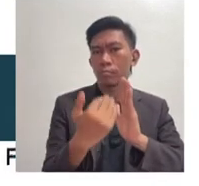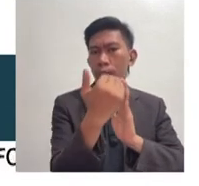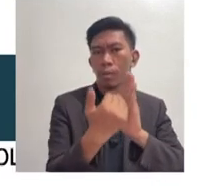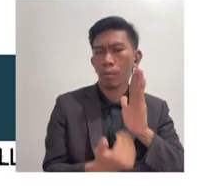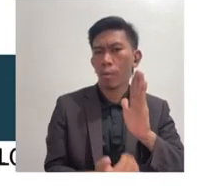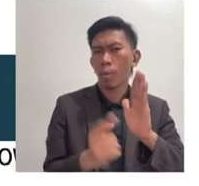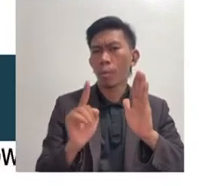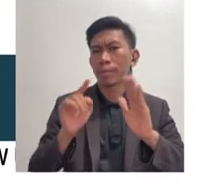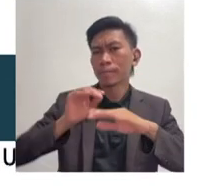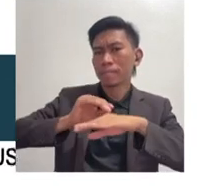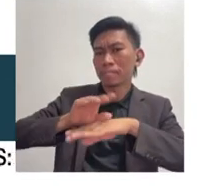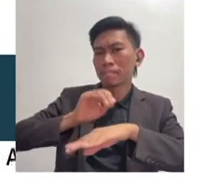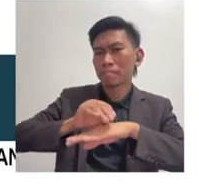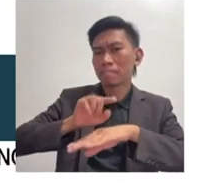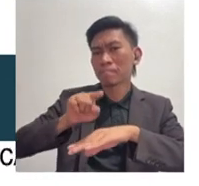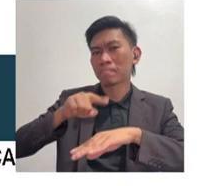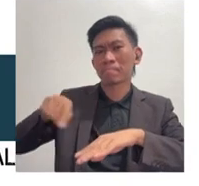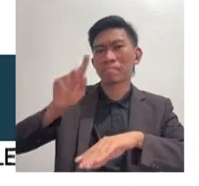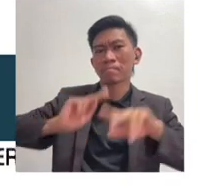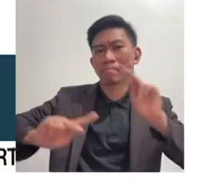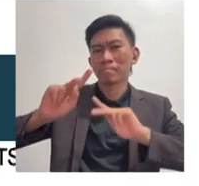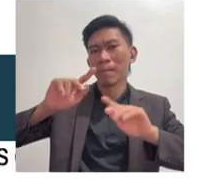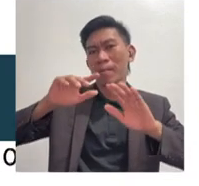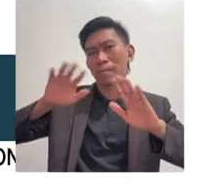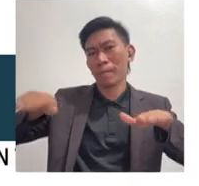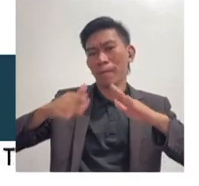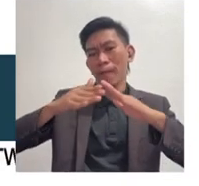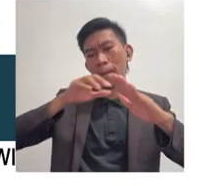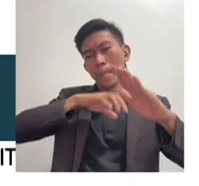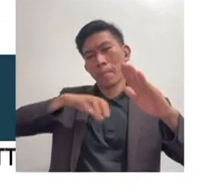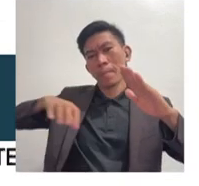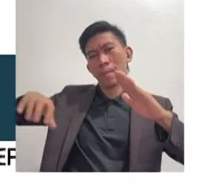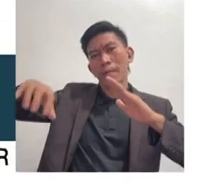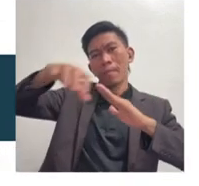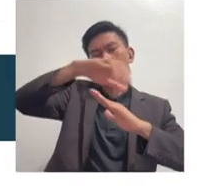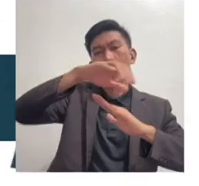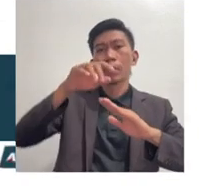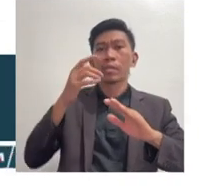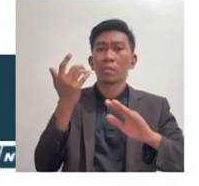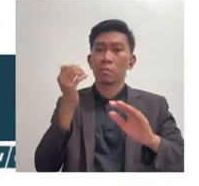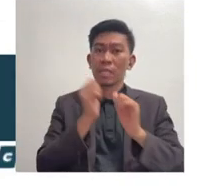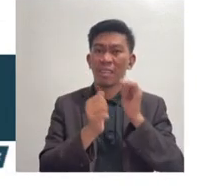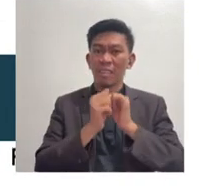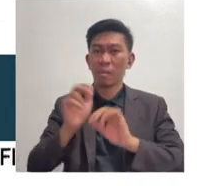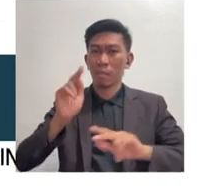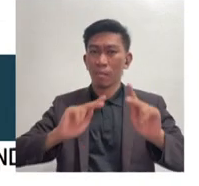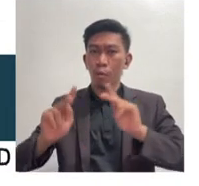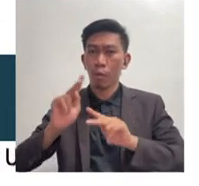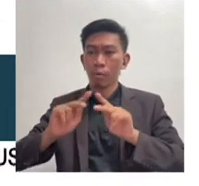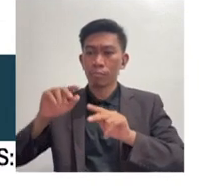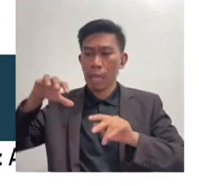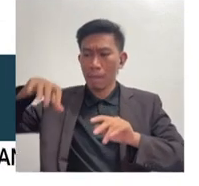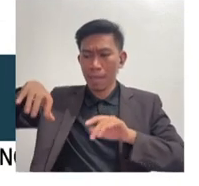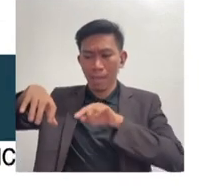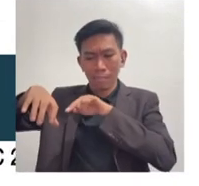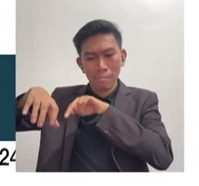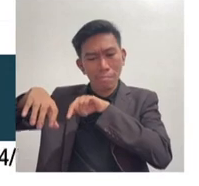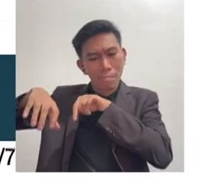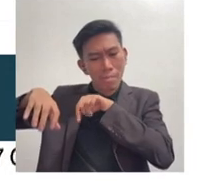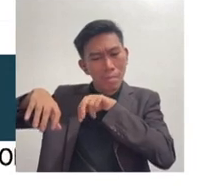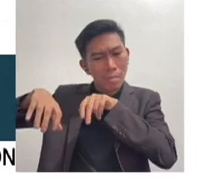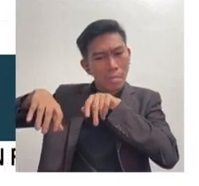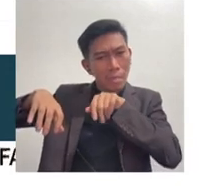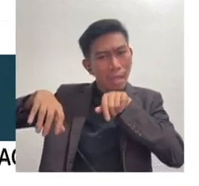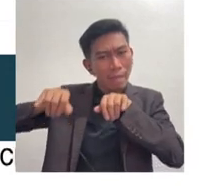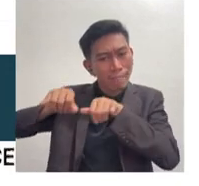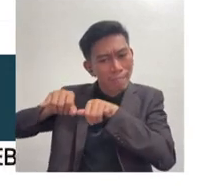I think people already know that they should stay away from the 6-kilometer permanent danger zone. Okay. Because of the danger